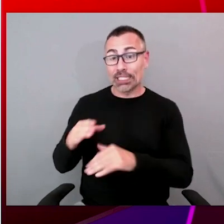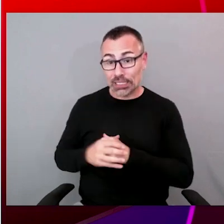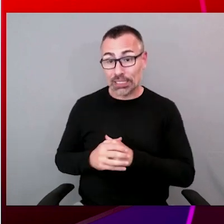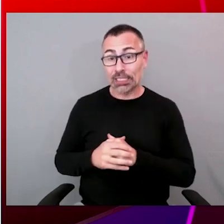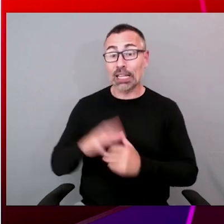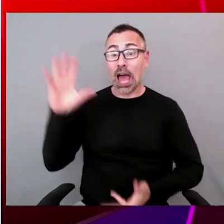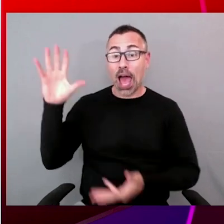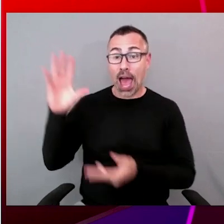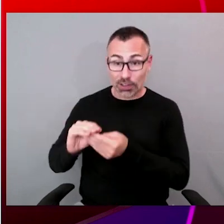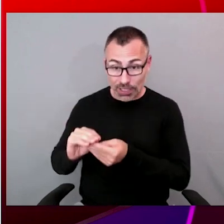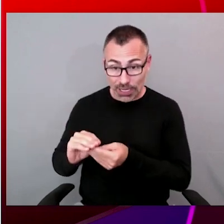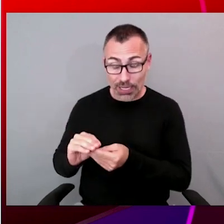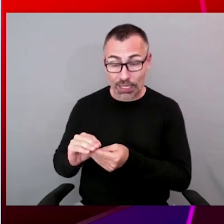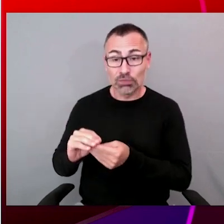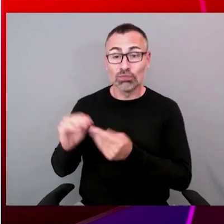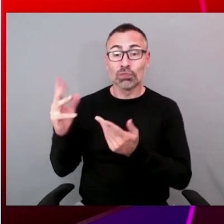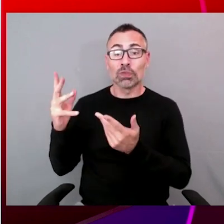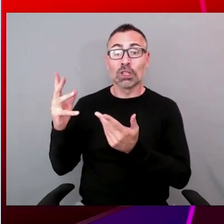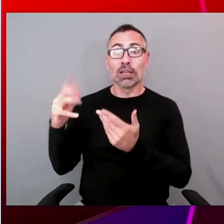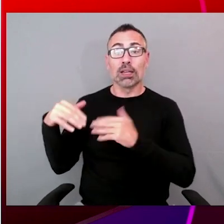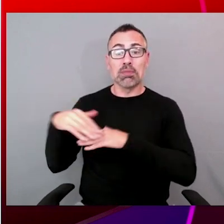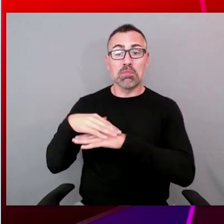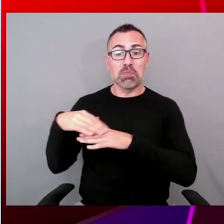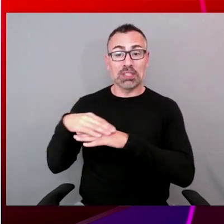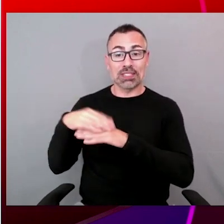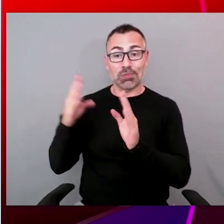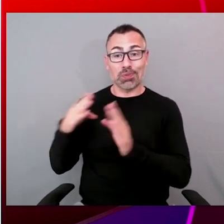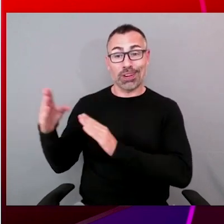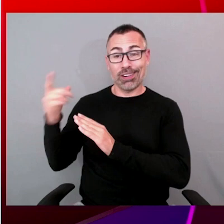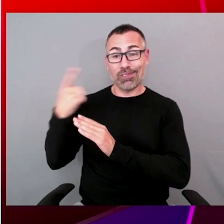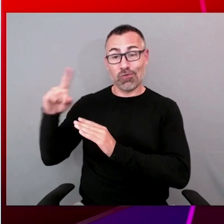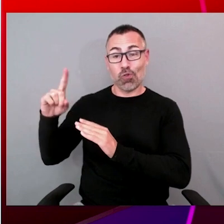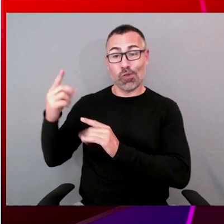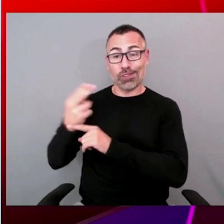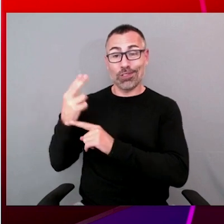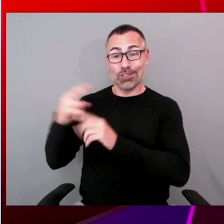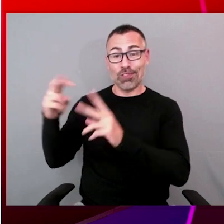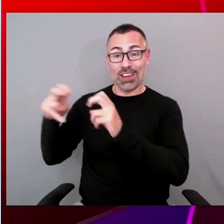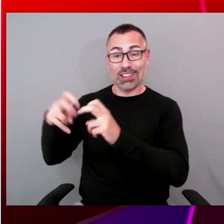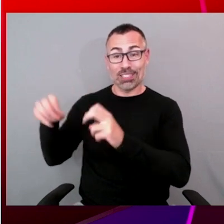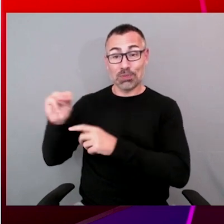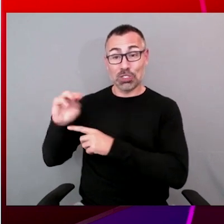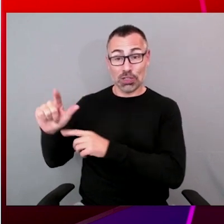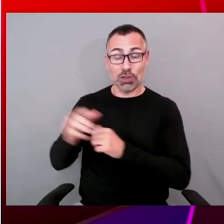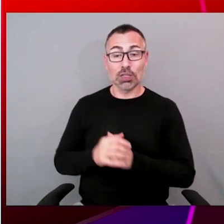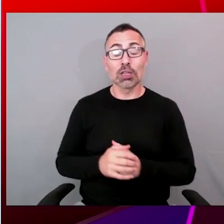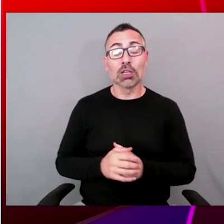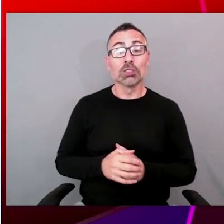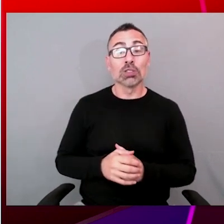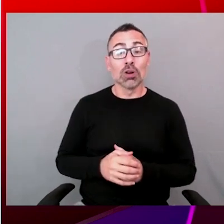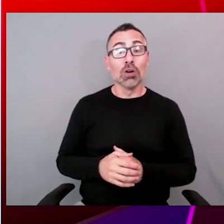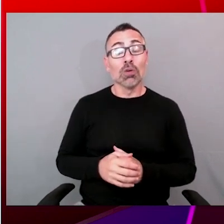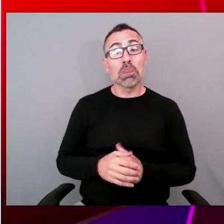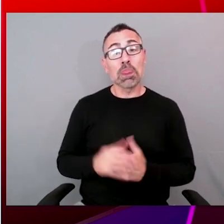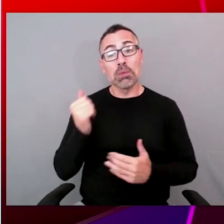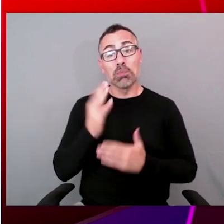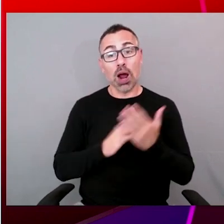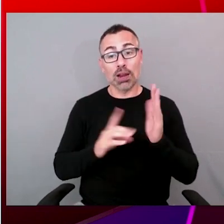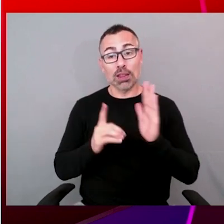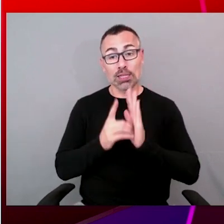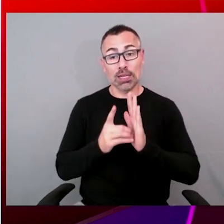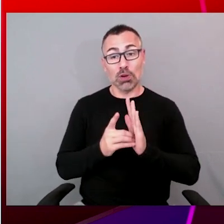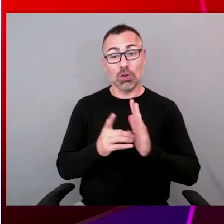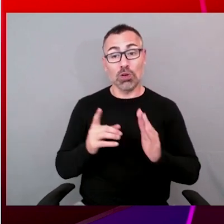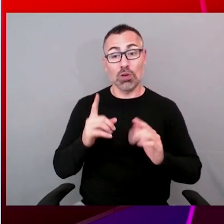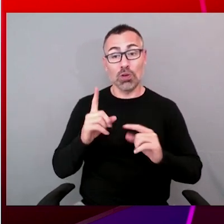data, and basically prepare it for use in analytics and machine learning. So as part of the demo also, once I set